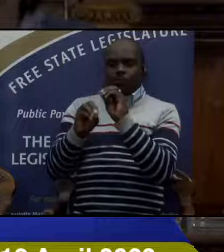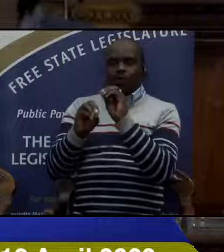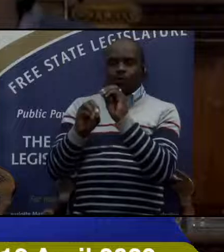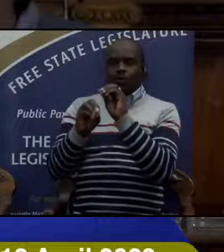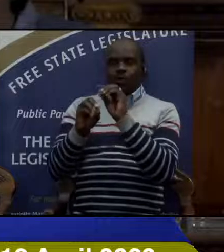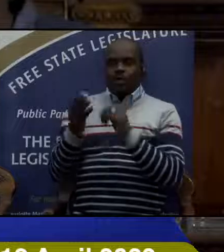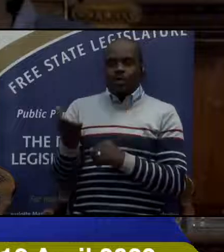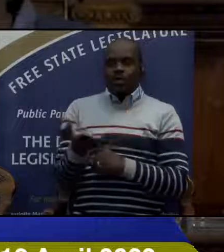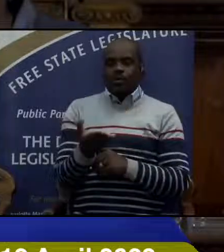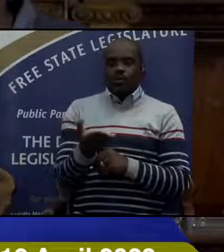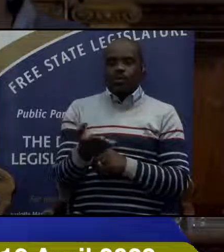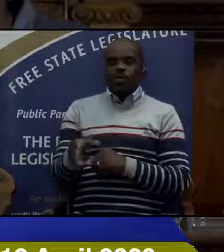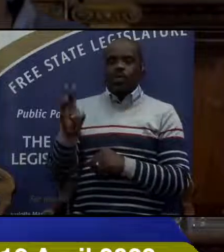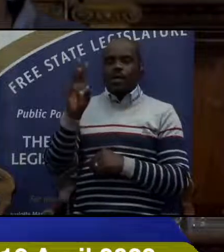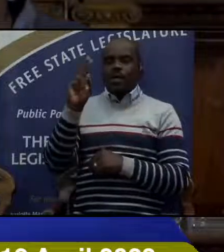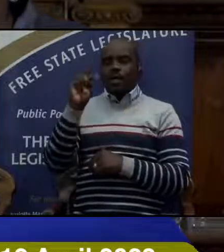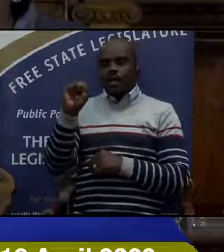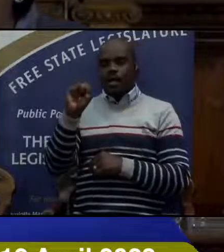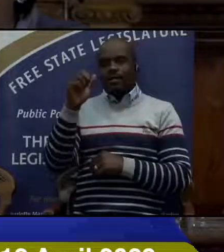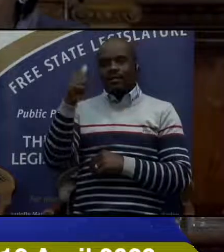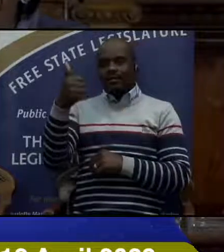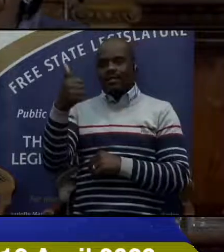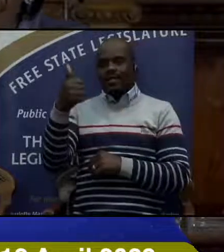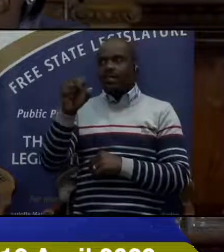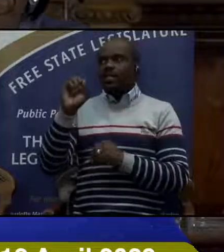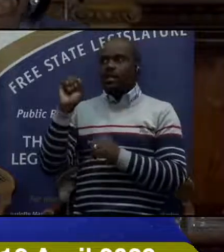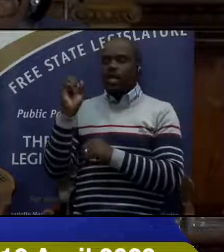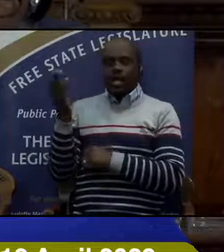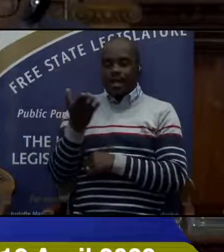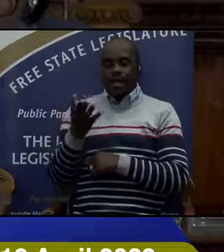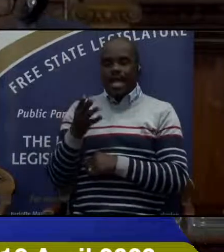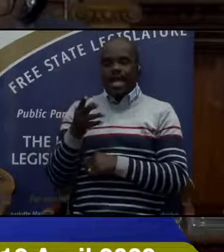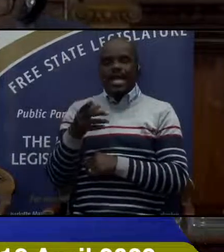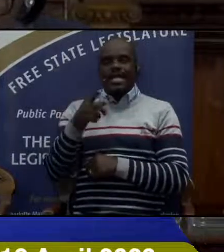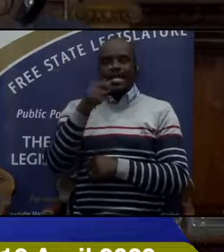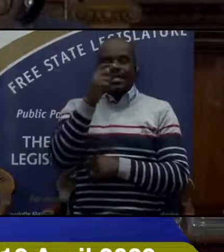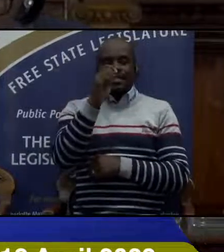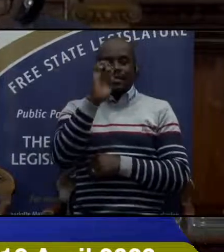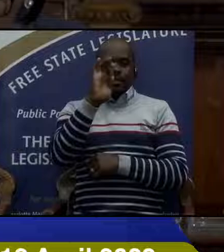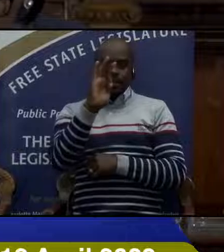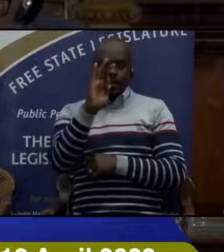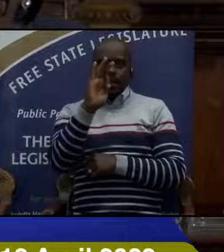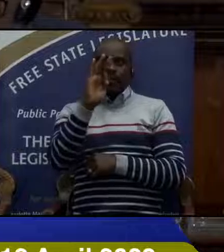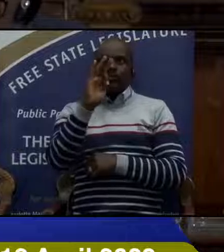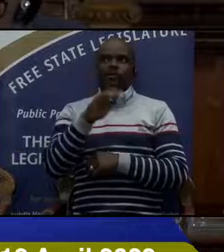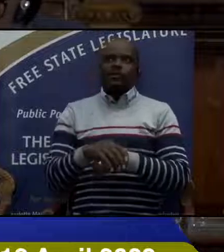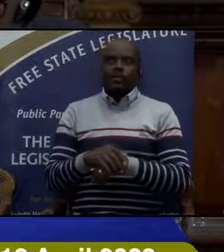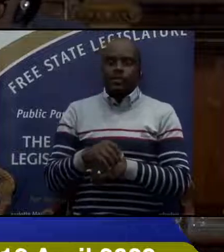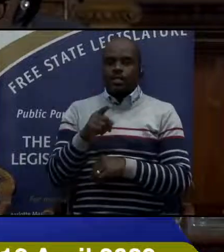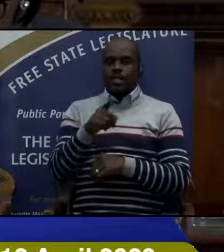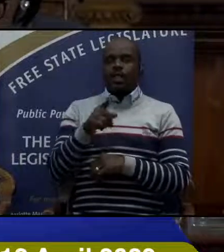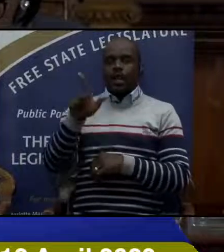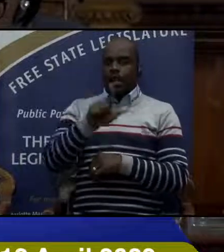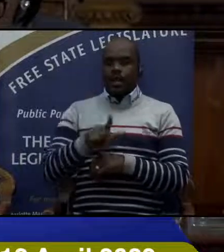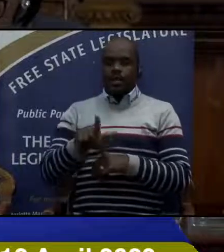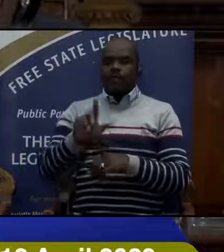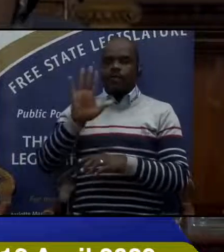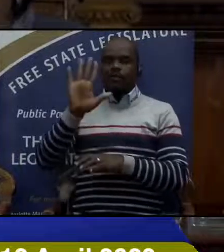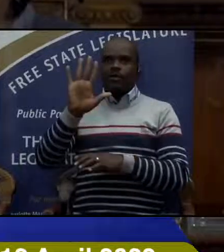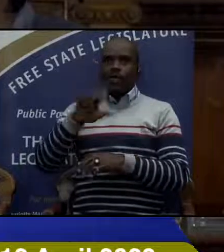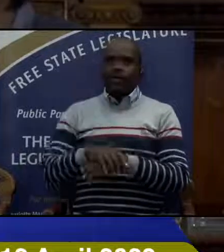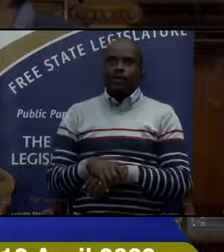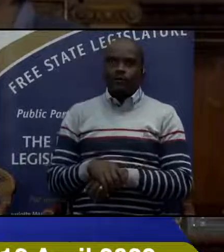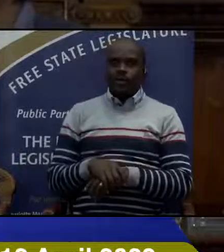college graduates that are benefiting from the NQ Level 5 Building Inspectorate program offered